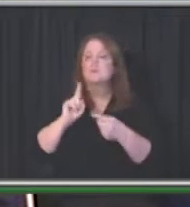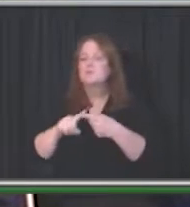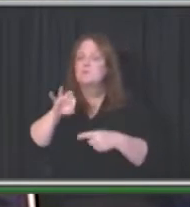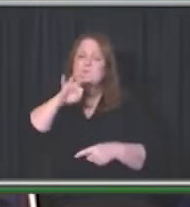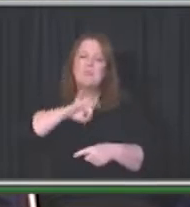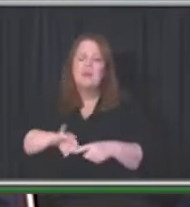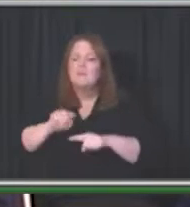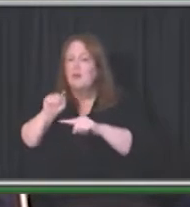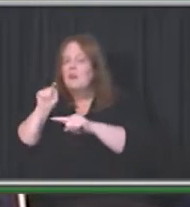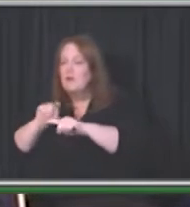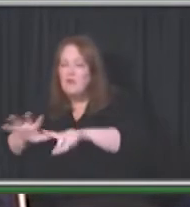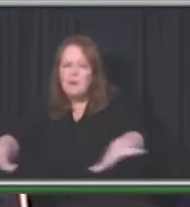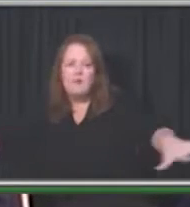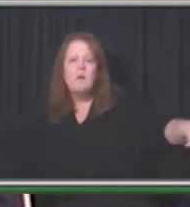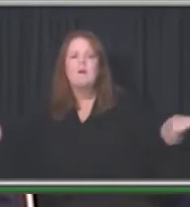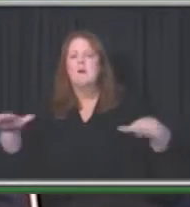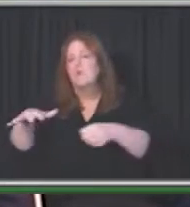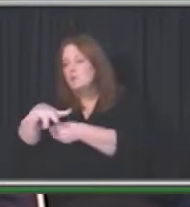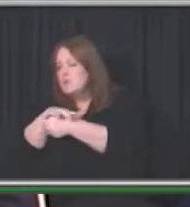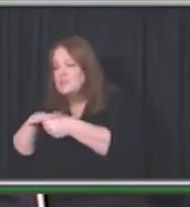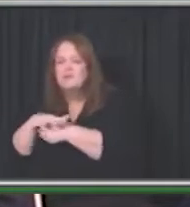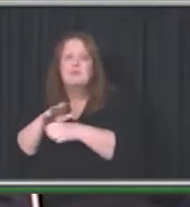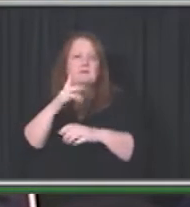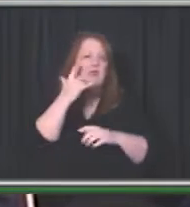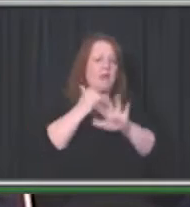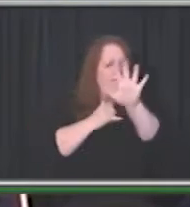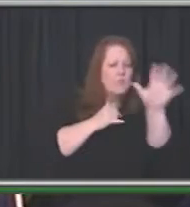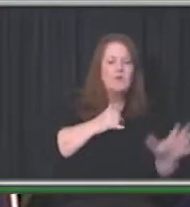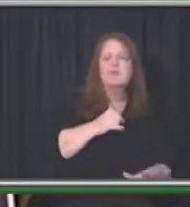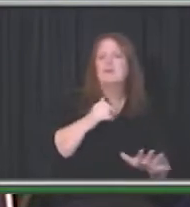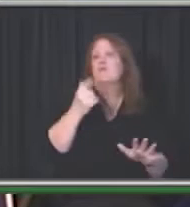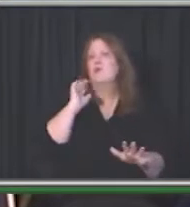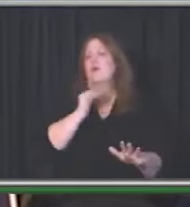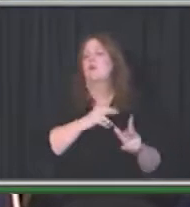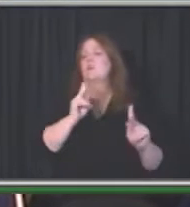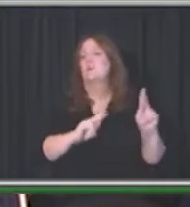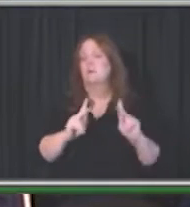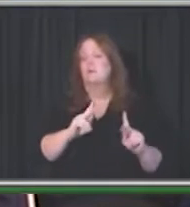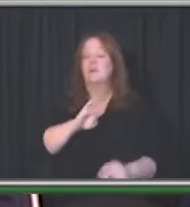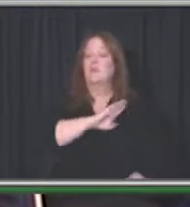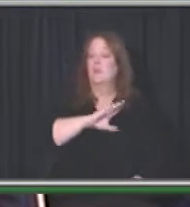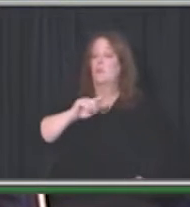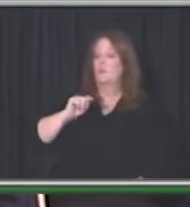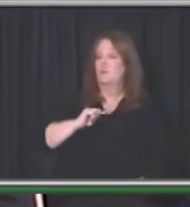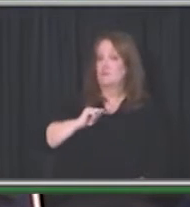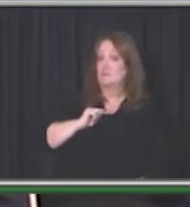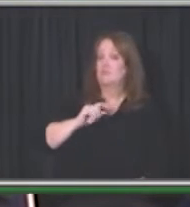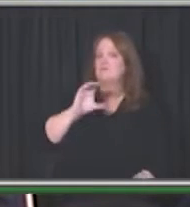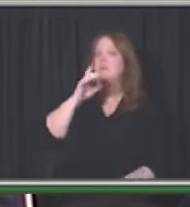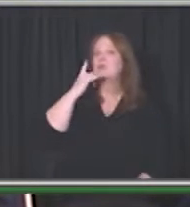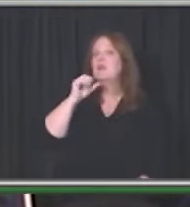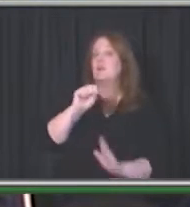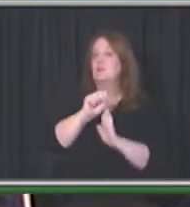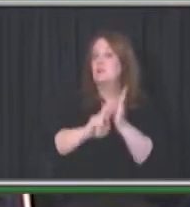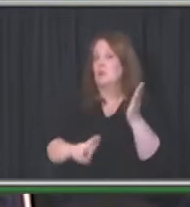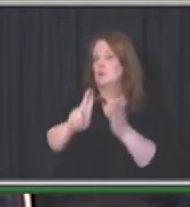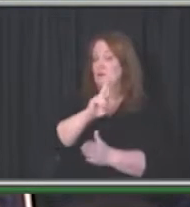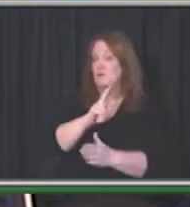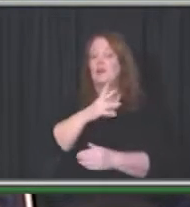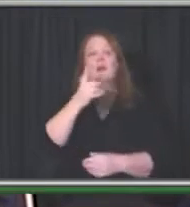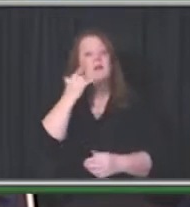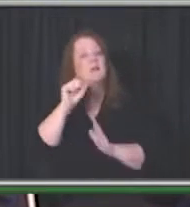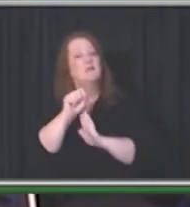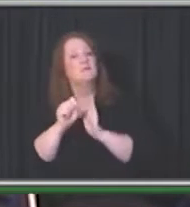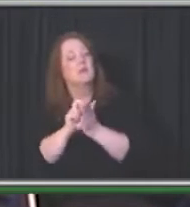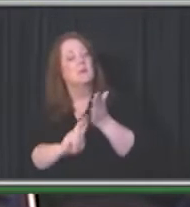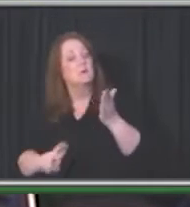region and the people of California, the Board of Trustees of the California State University and California